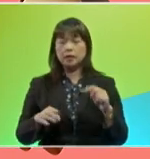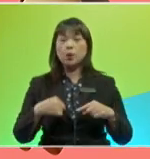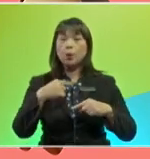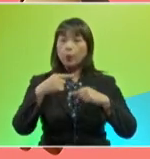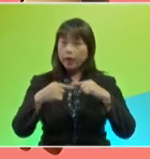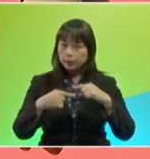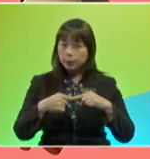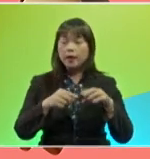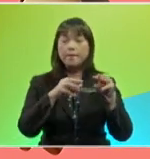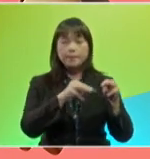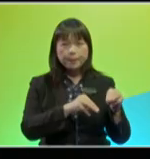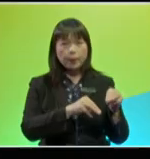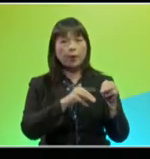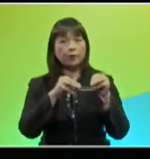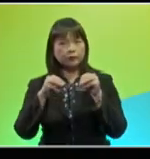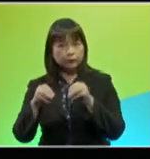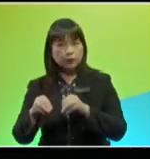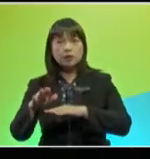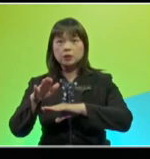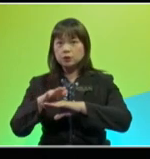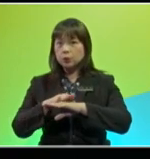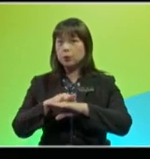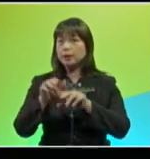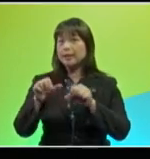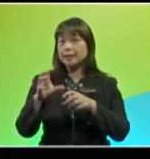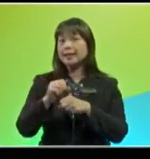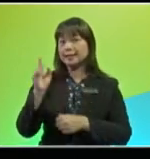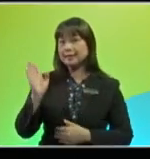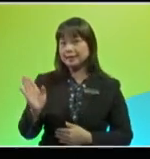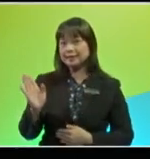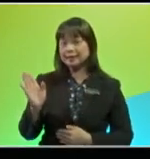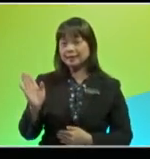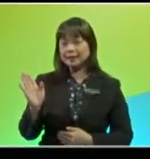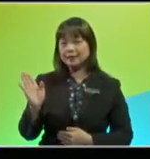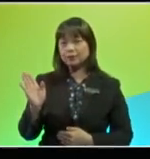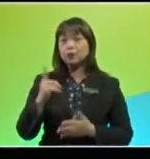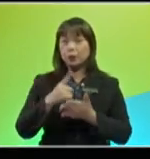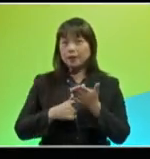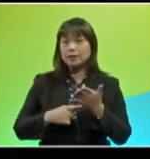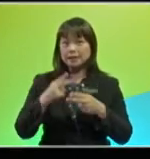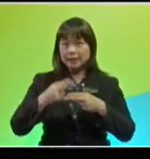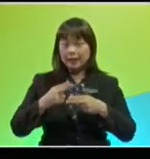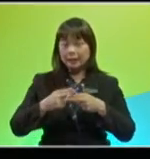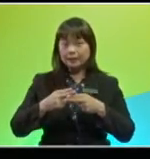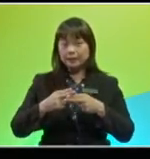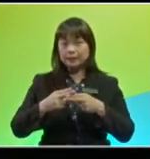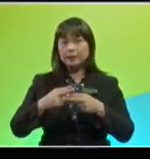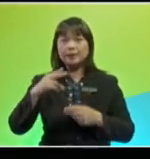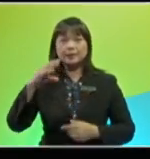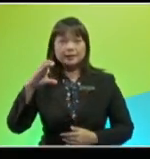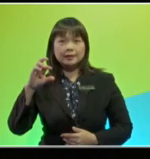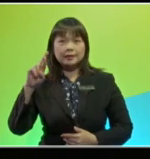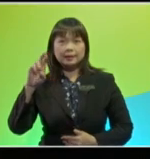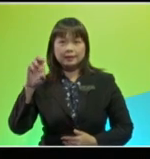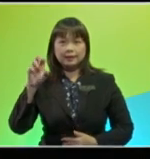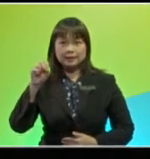and revolves, slowly we get to see this. It's you still remember this? What is this? This is a crescent moon, right?